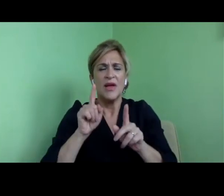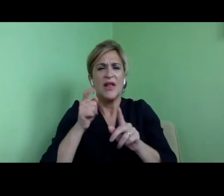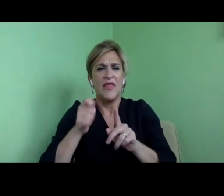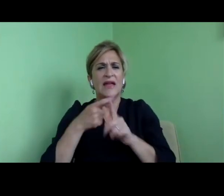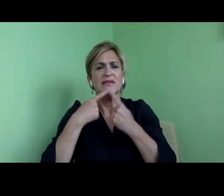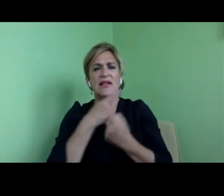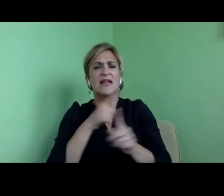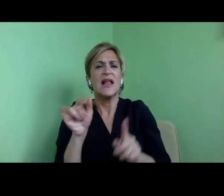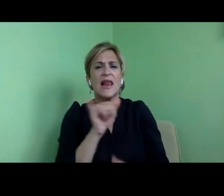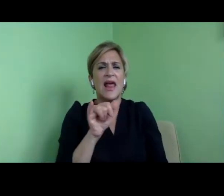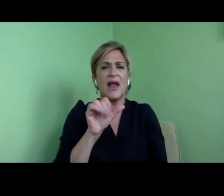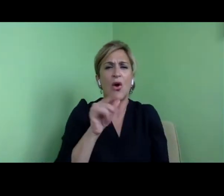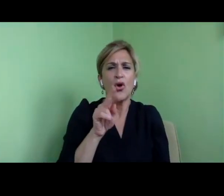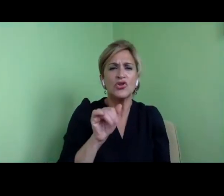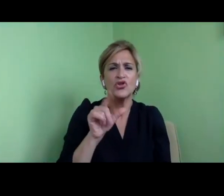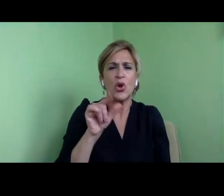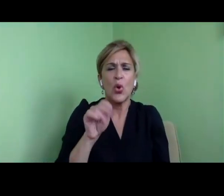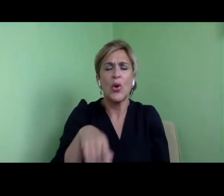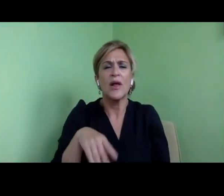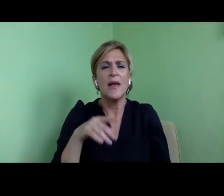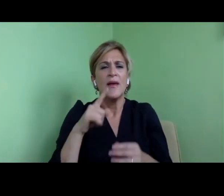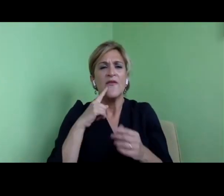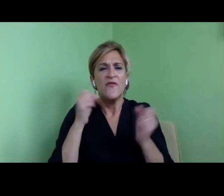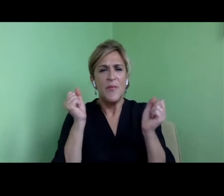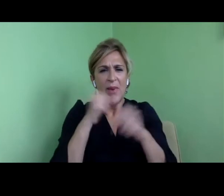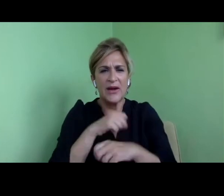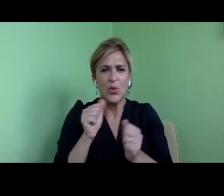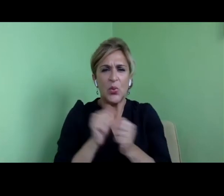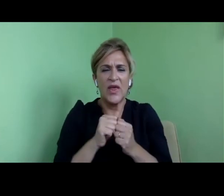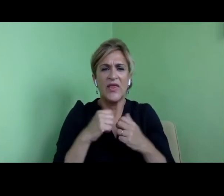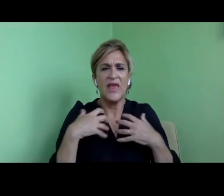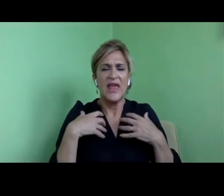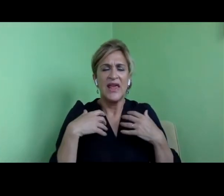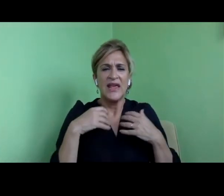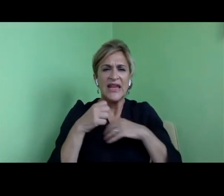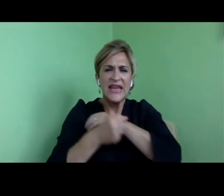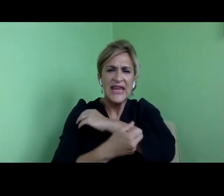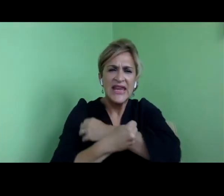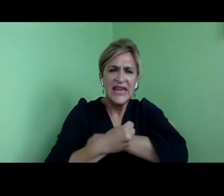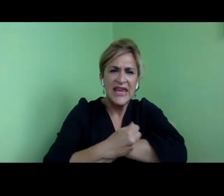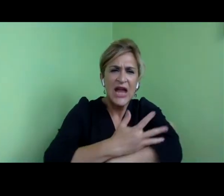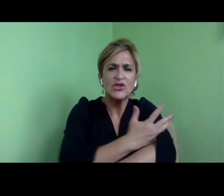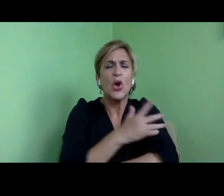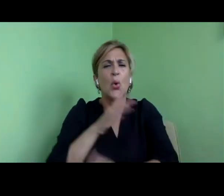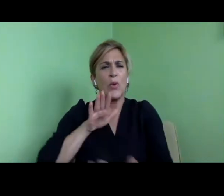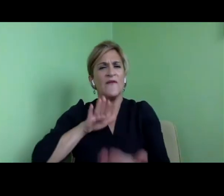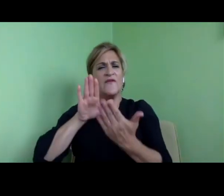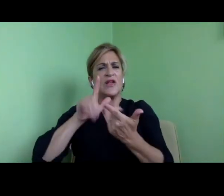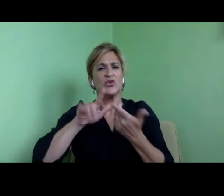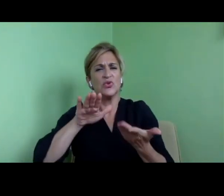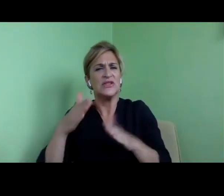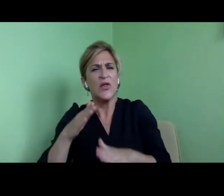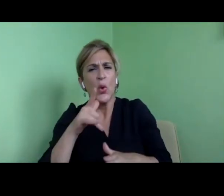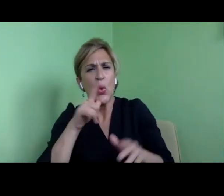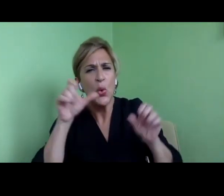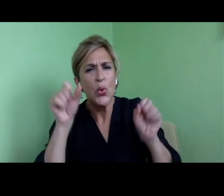in her battle with cancer, once having come face to face with death, who might ever have power over us